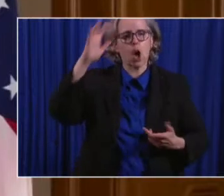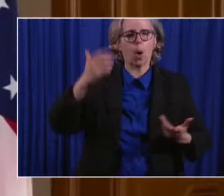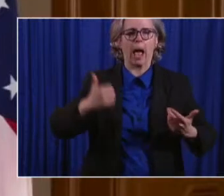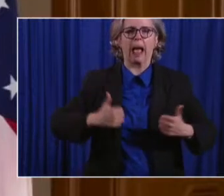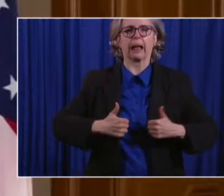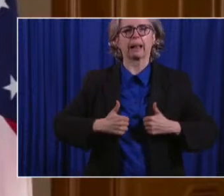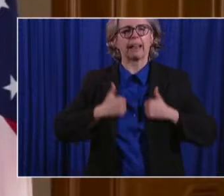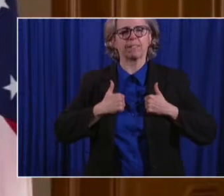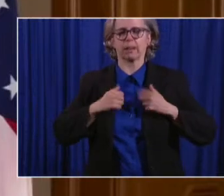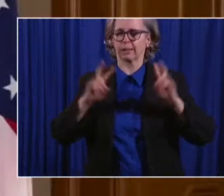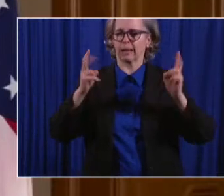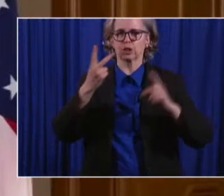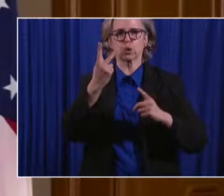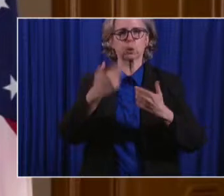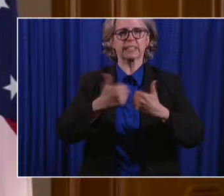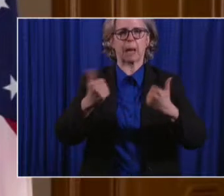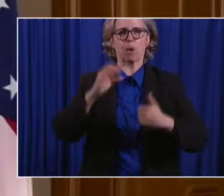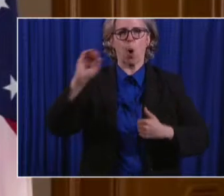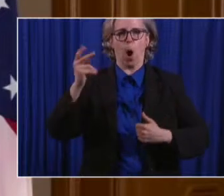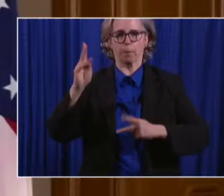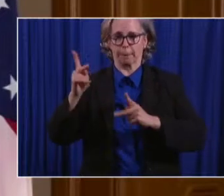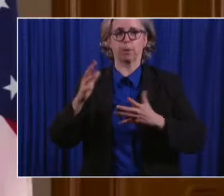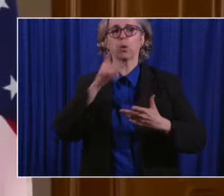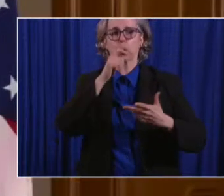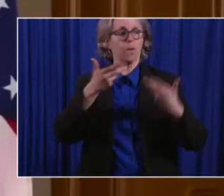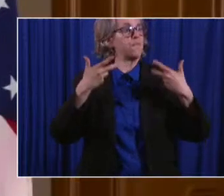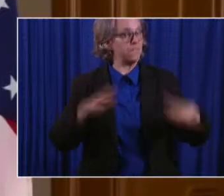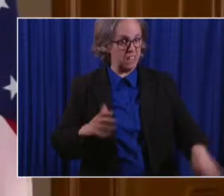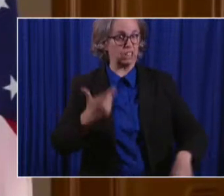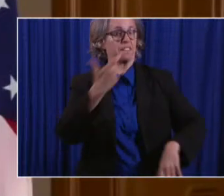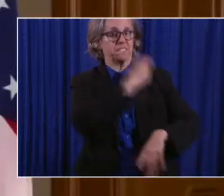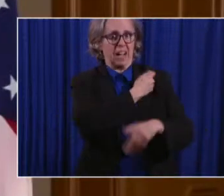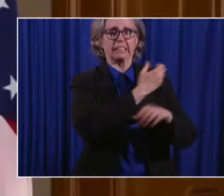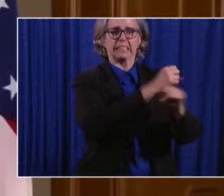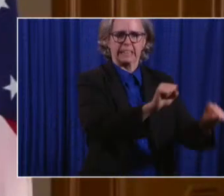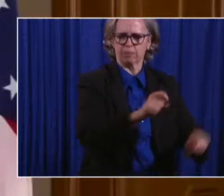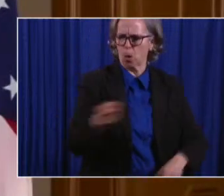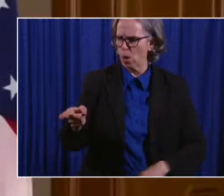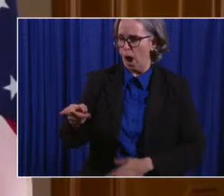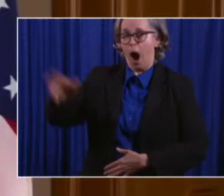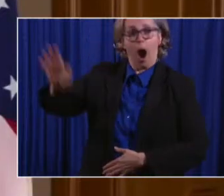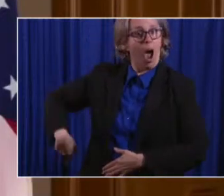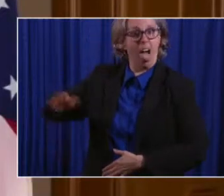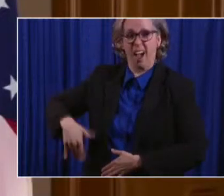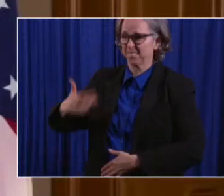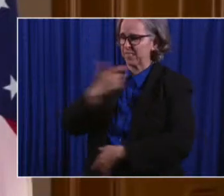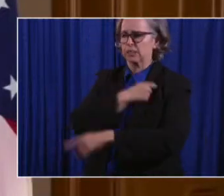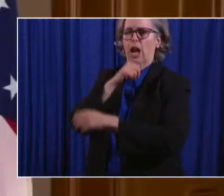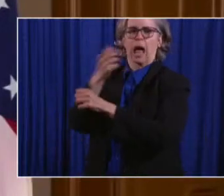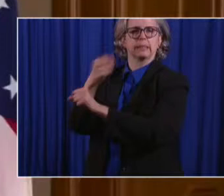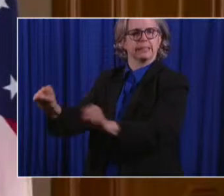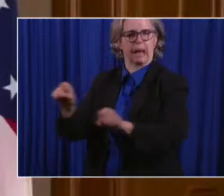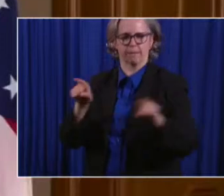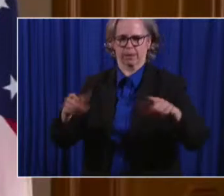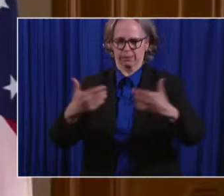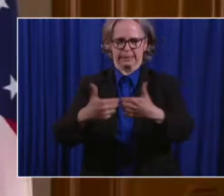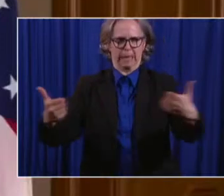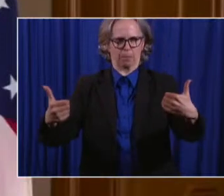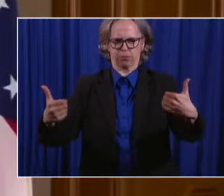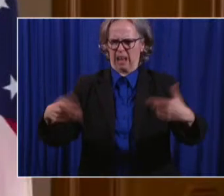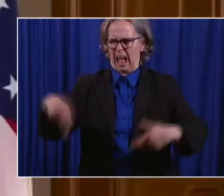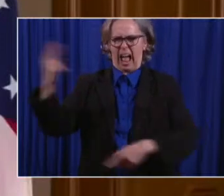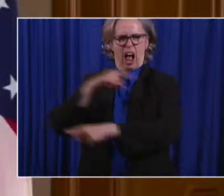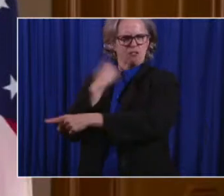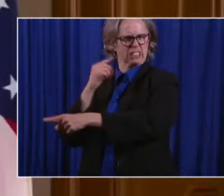safe. We have the people who are not vaccinated and they're not very safe. And they're very much at risk. So, if the